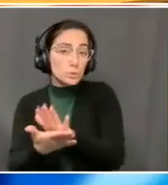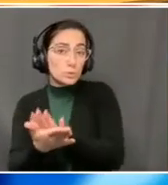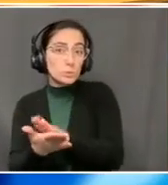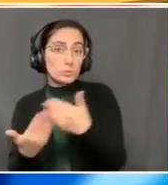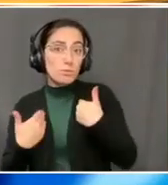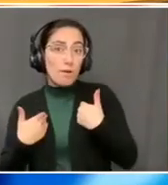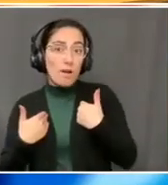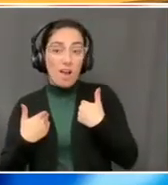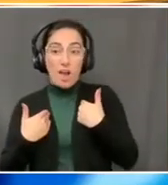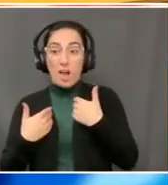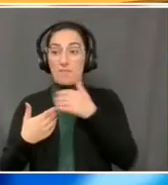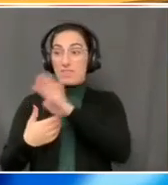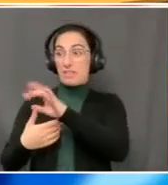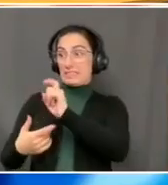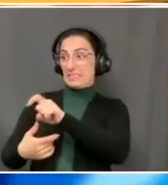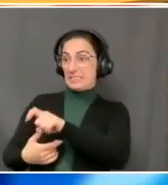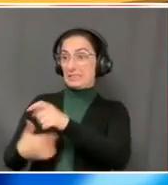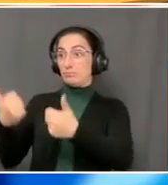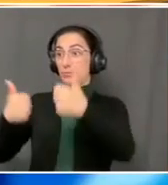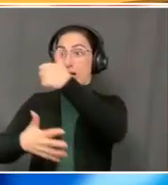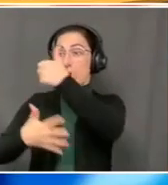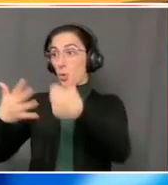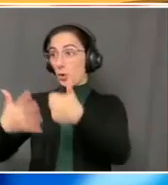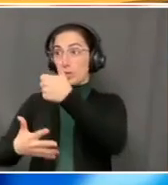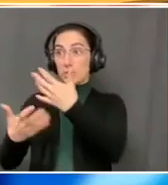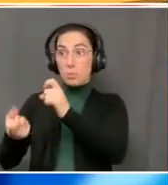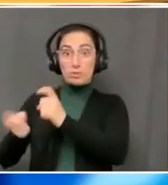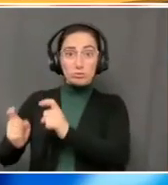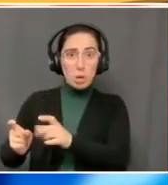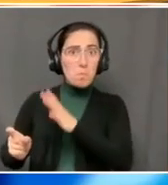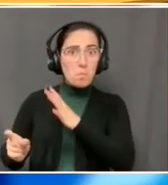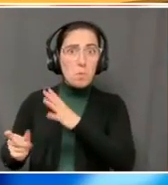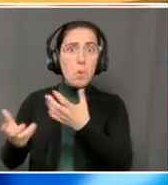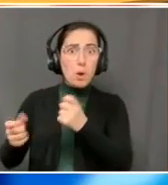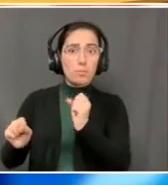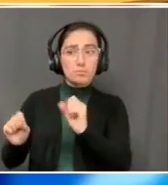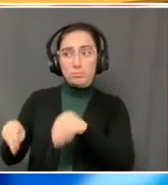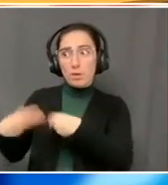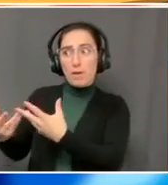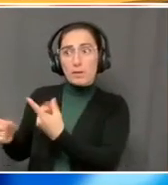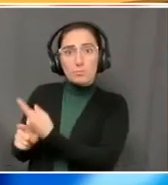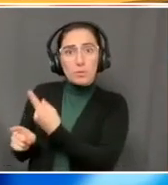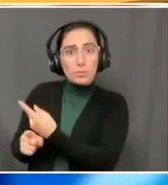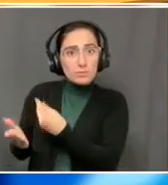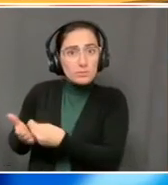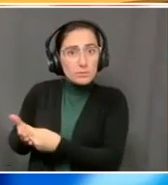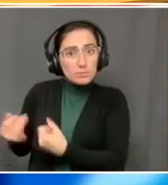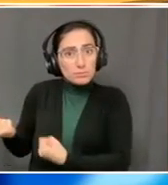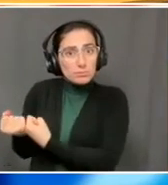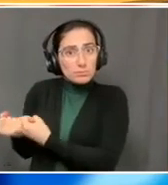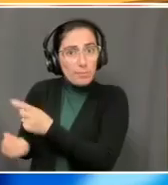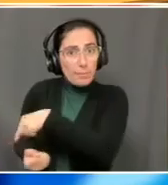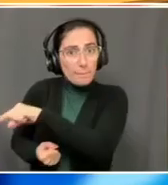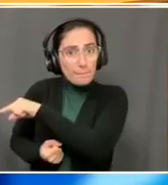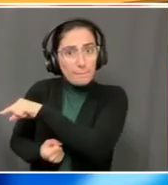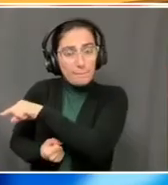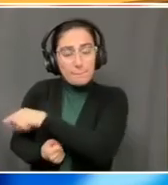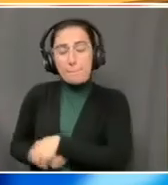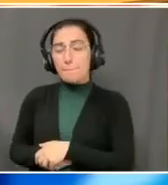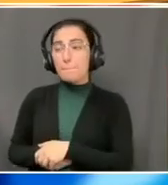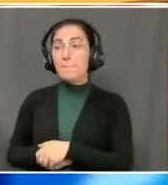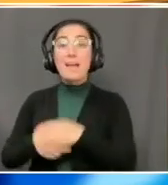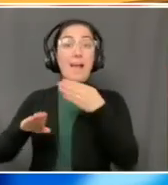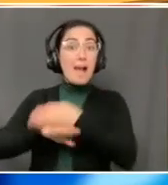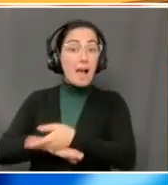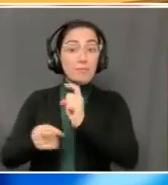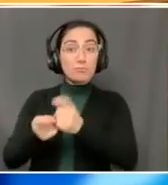changing needs or priorities, even within a school year, to make changes as appropriate. And so, but even after those changes get made,